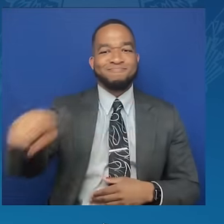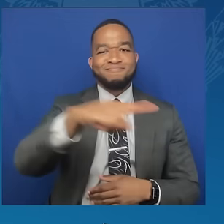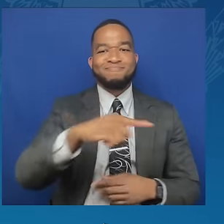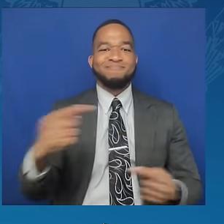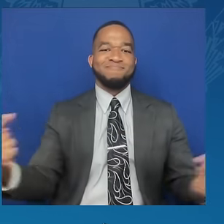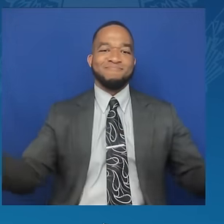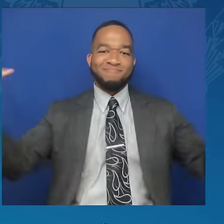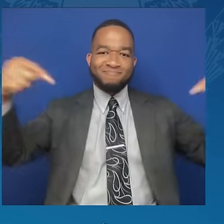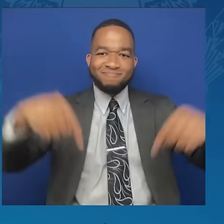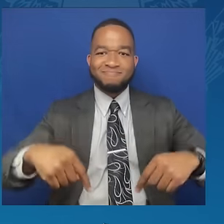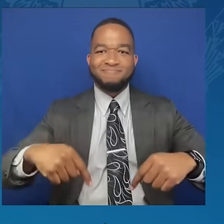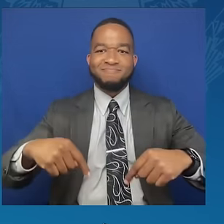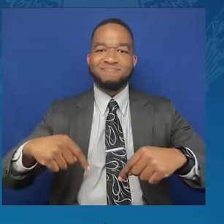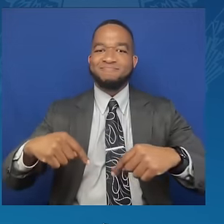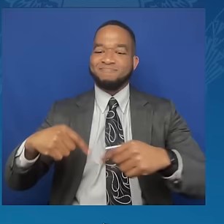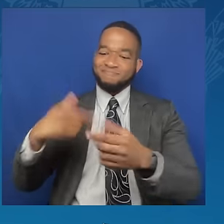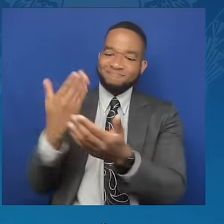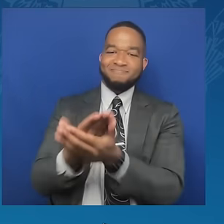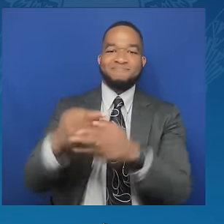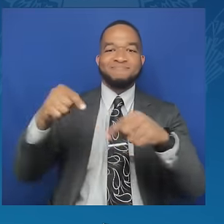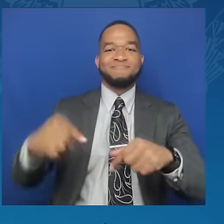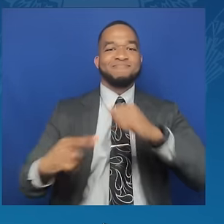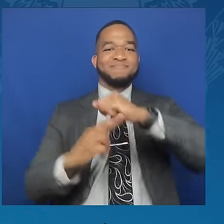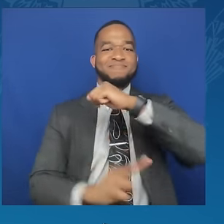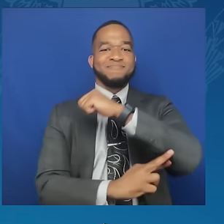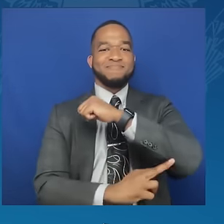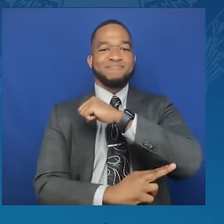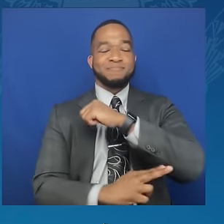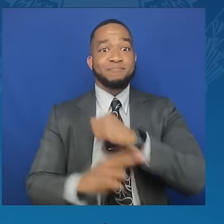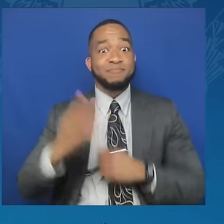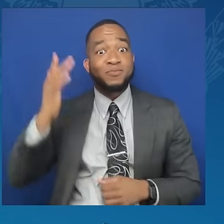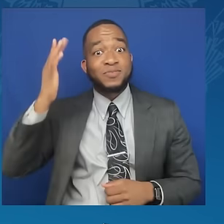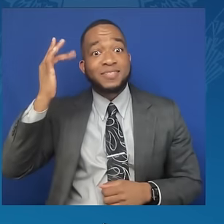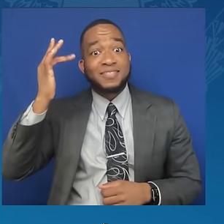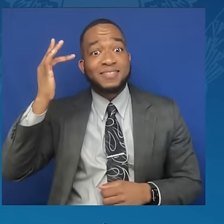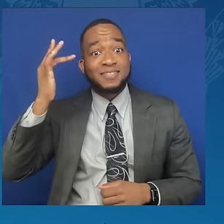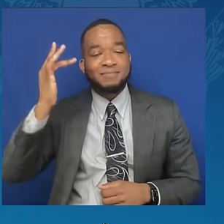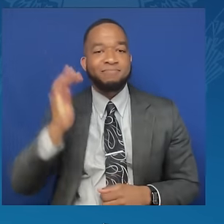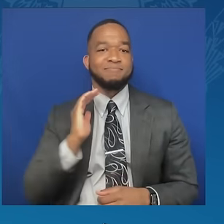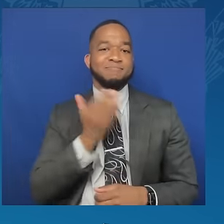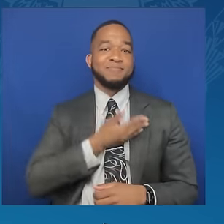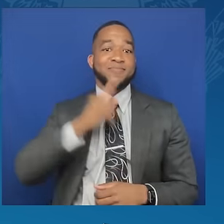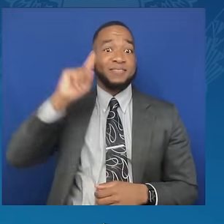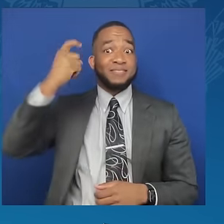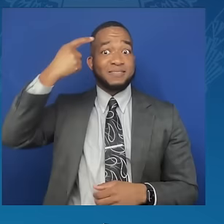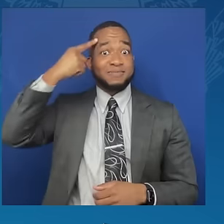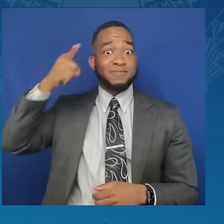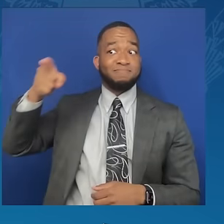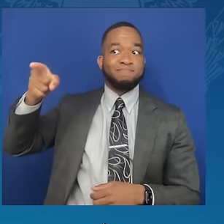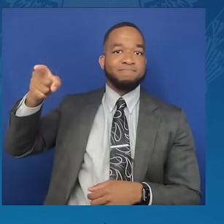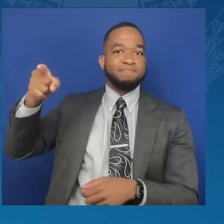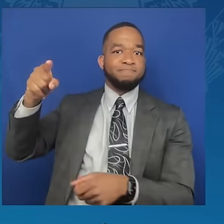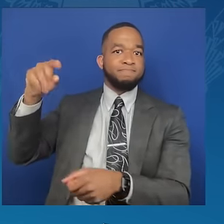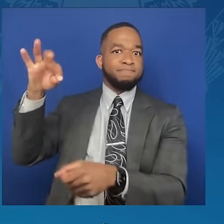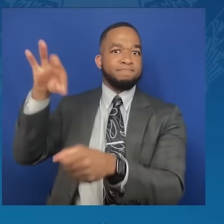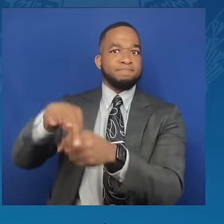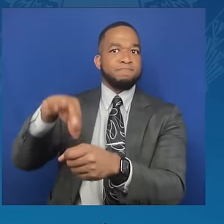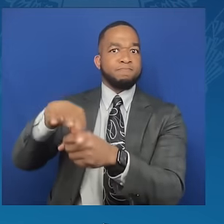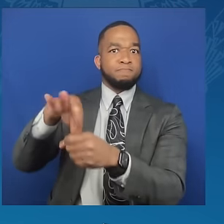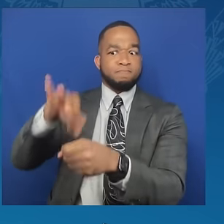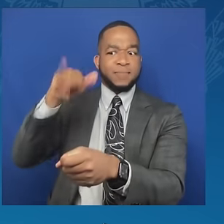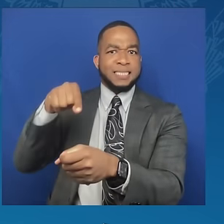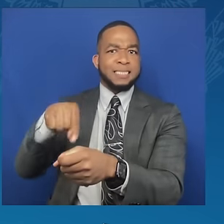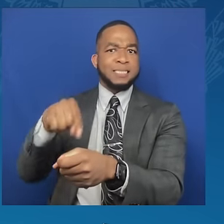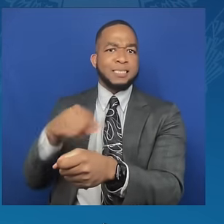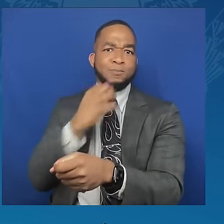the vote are truly at stake. I want to specially acknowledge all